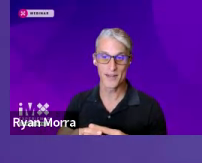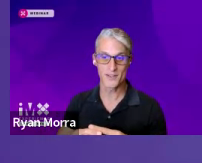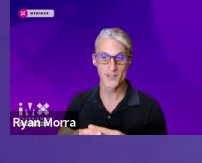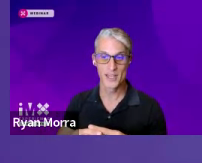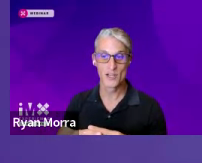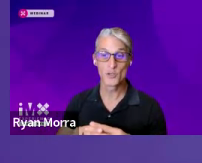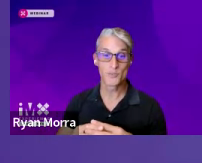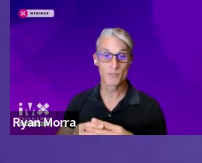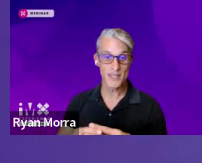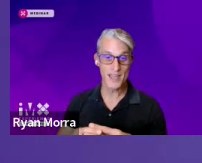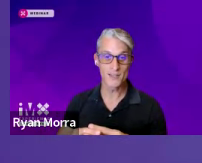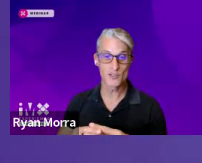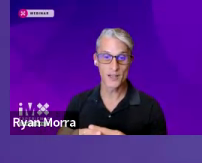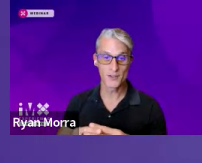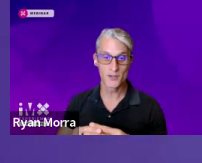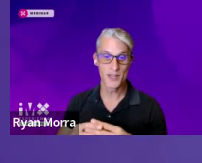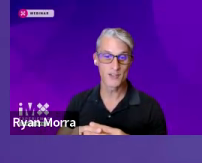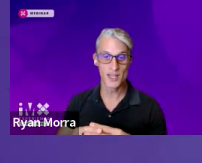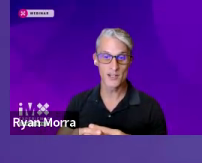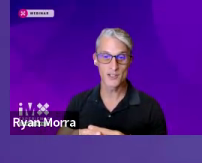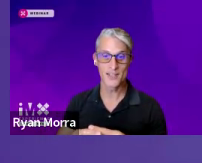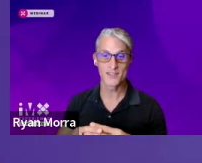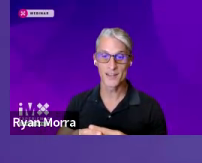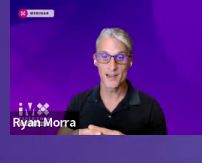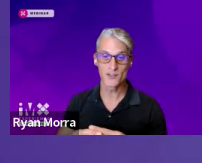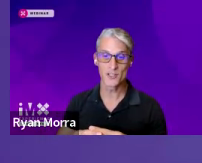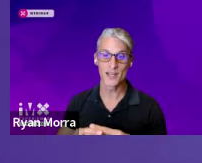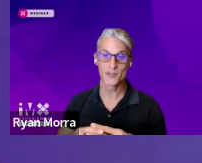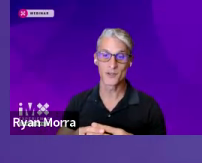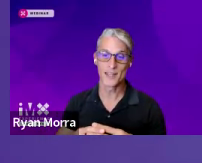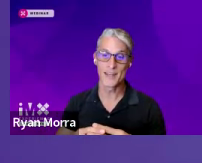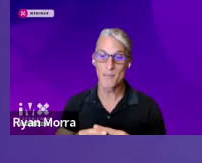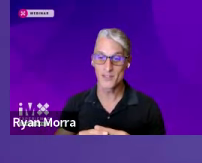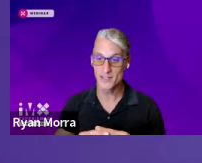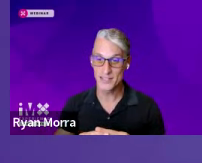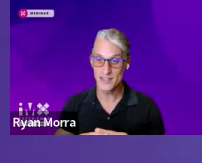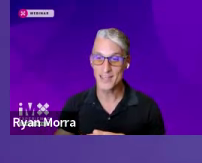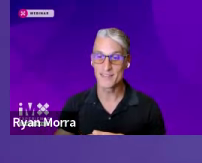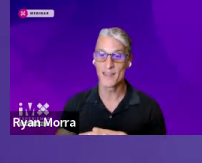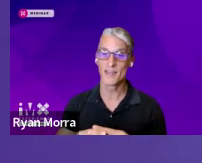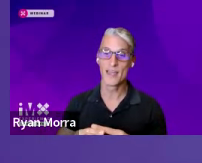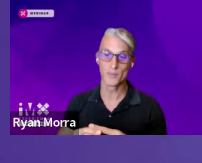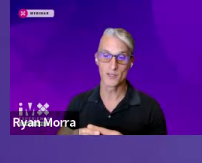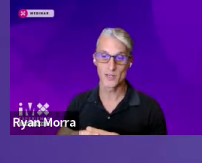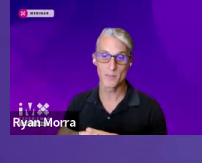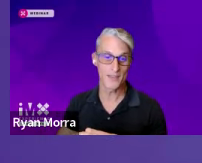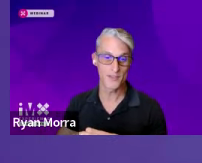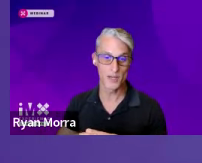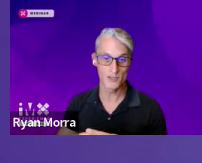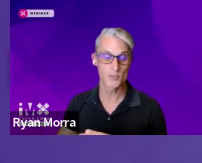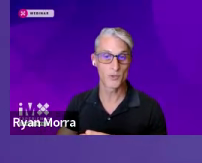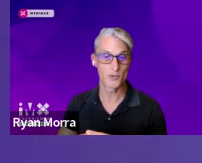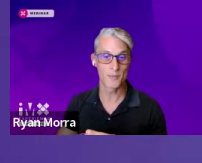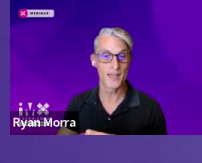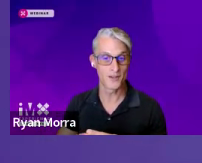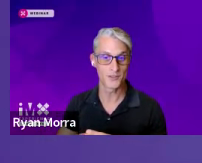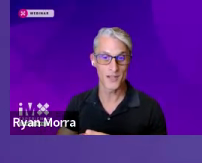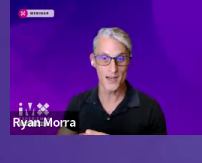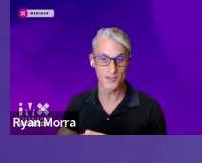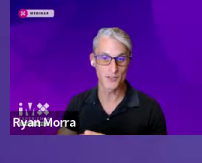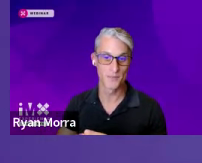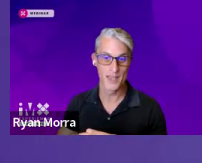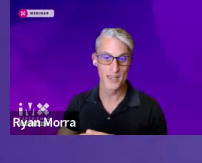Illustrative Mathematics. She holds a BA in Childhood Education and Psychology and earned an MSED in Elementary Math Specialist program